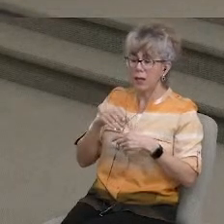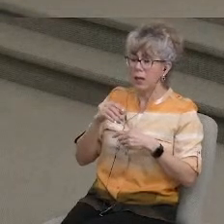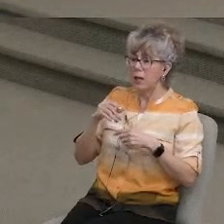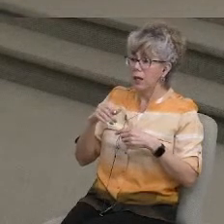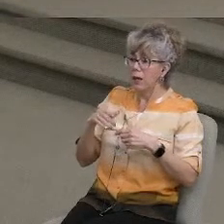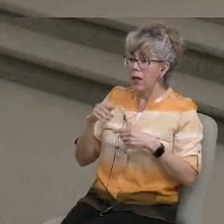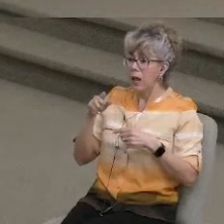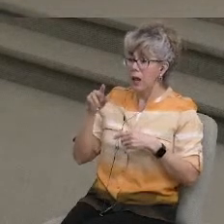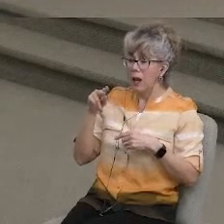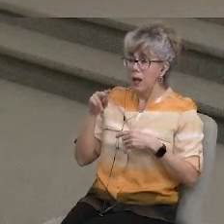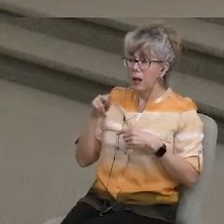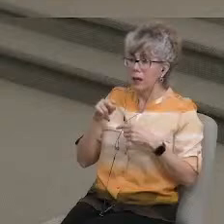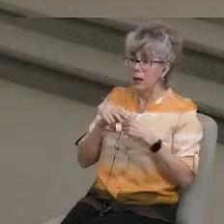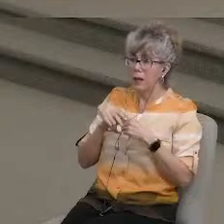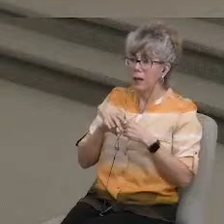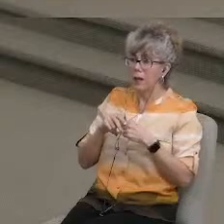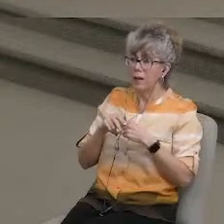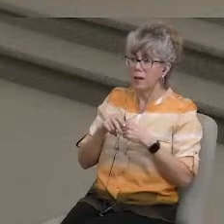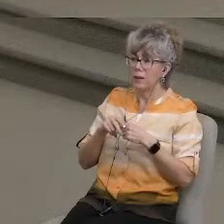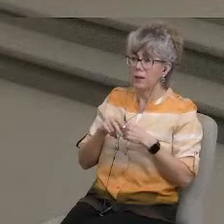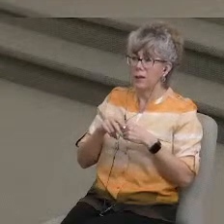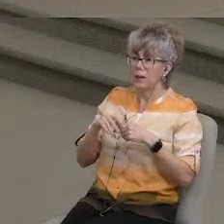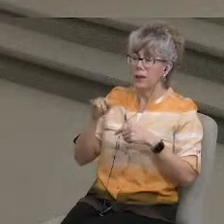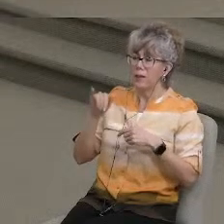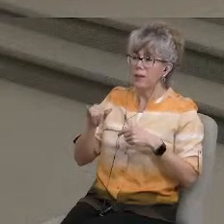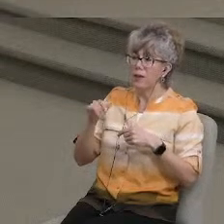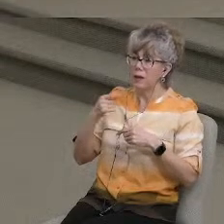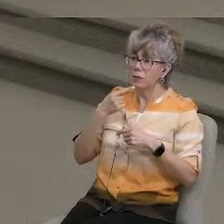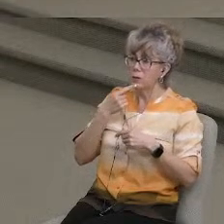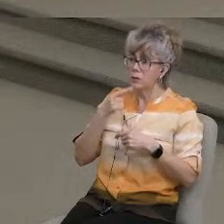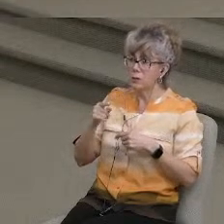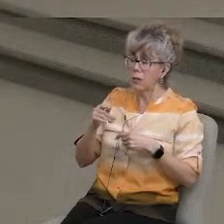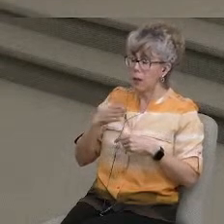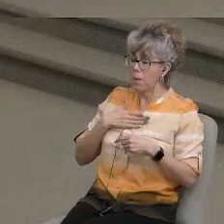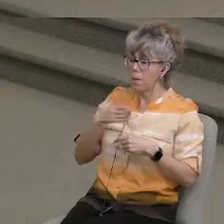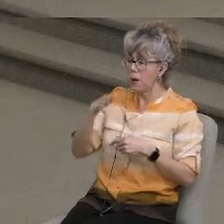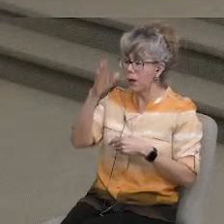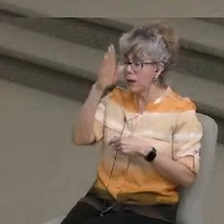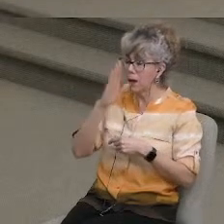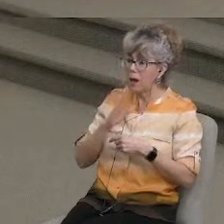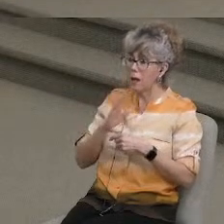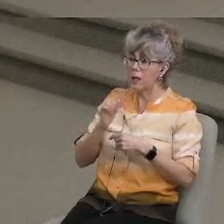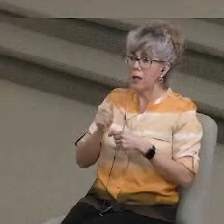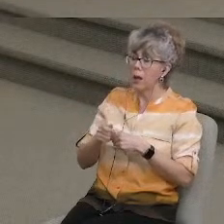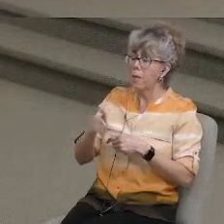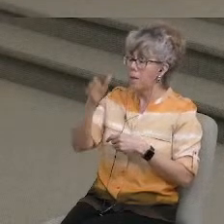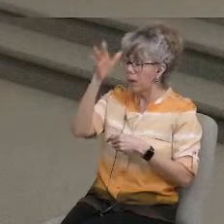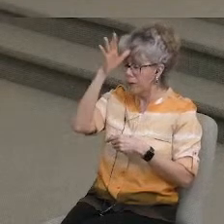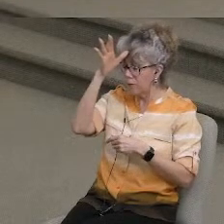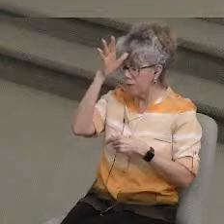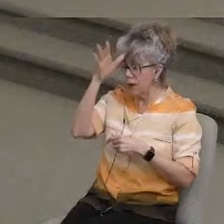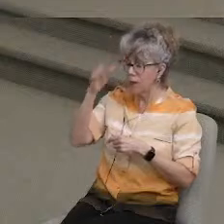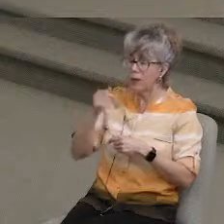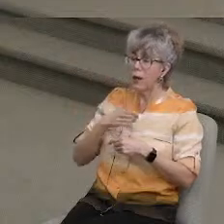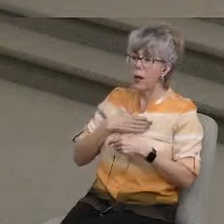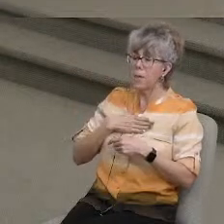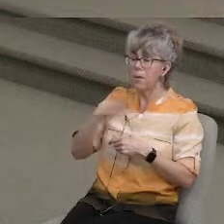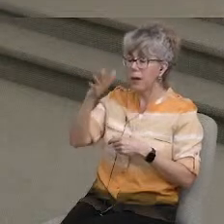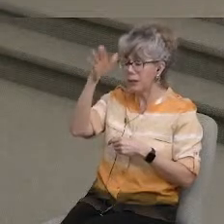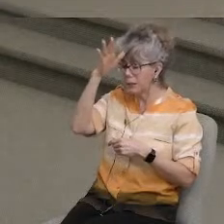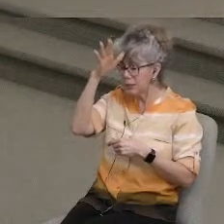lama sabachthani, that is to say, my God, my Father, my